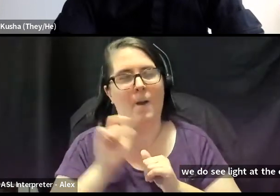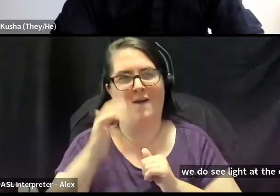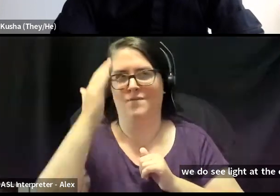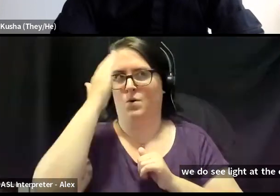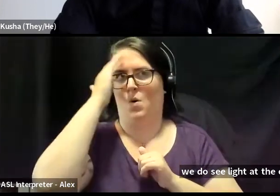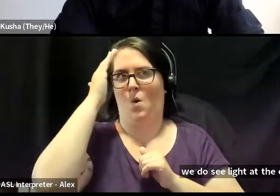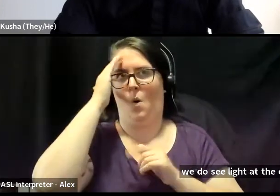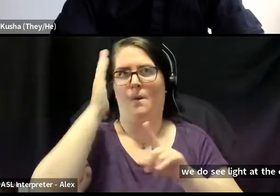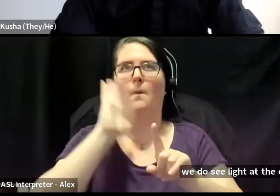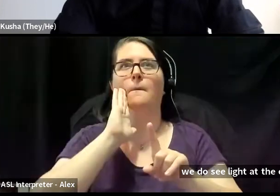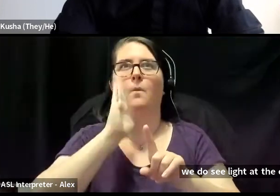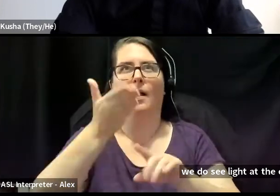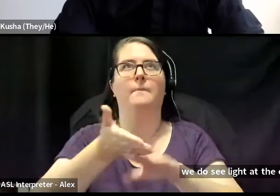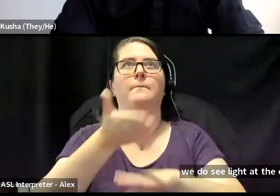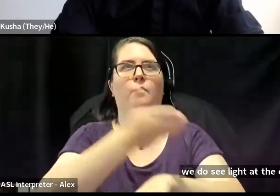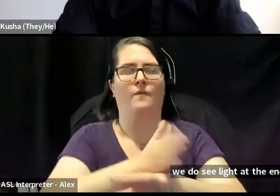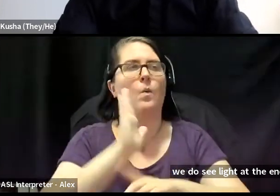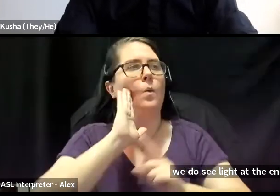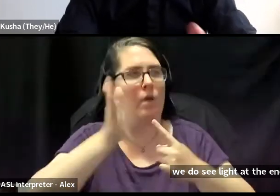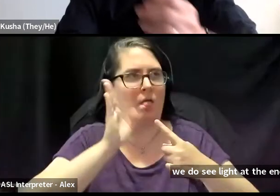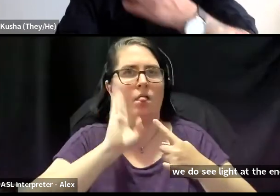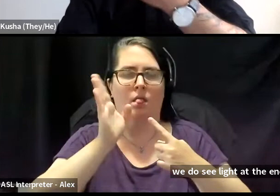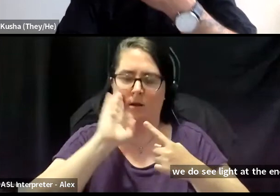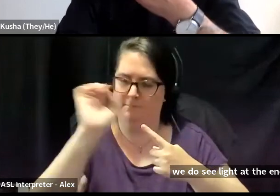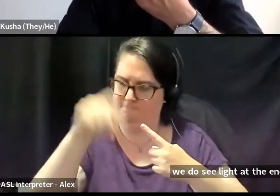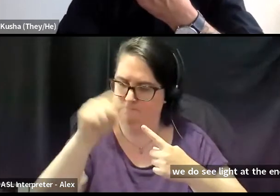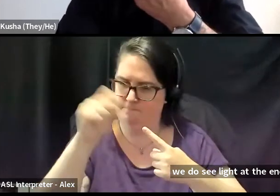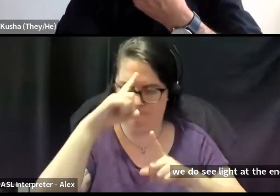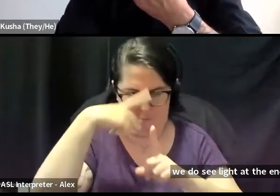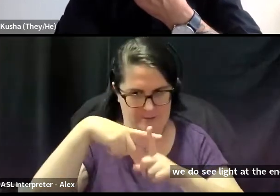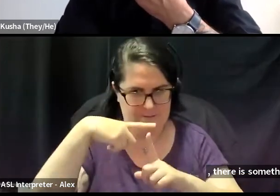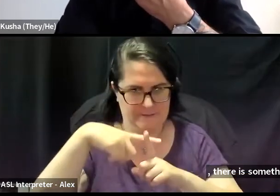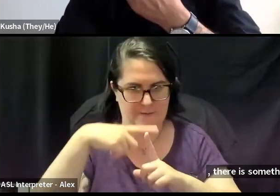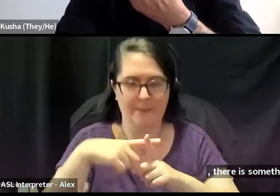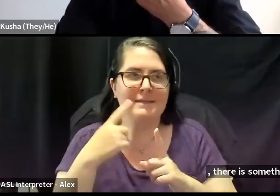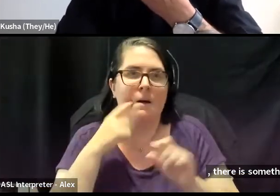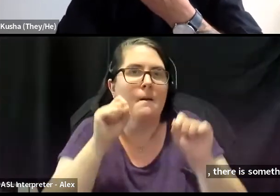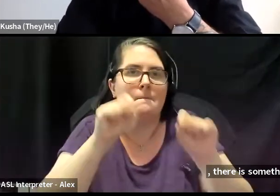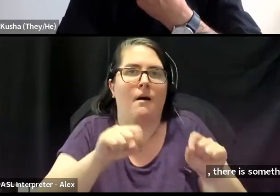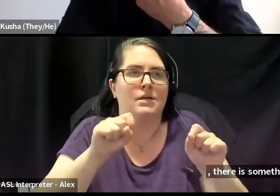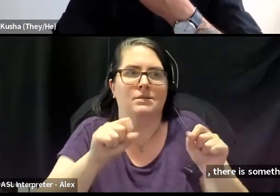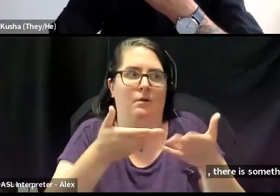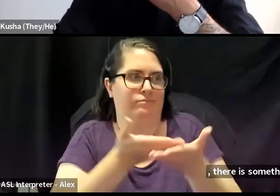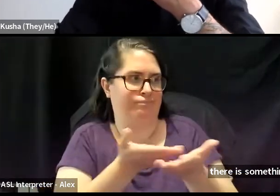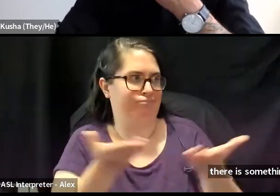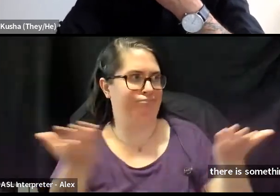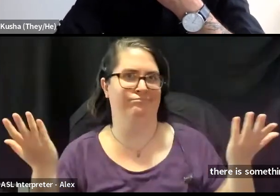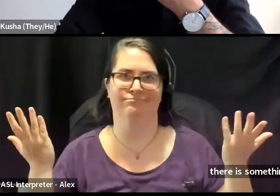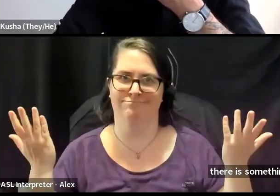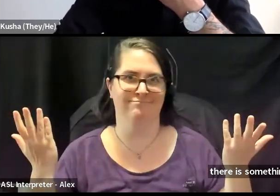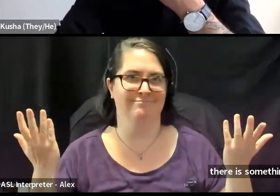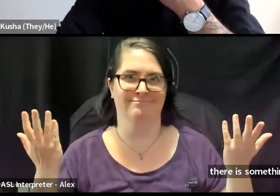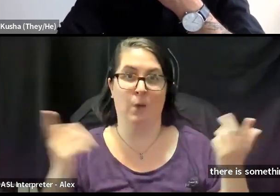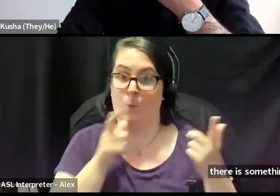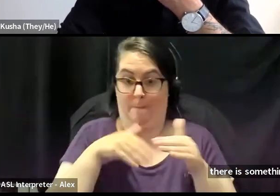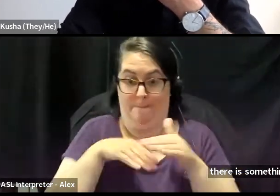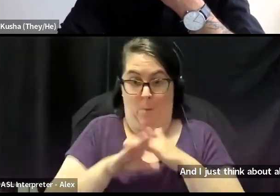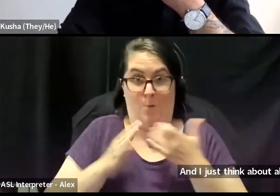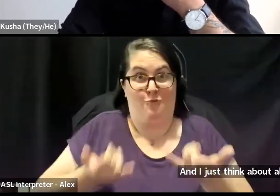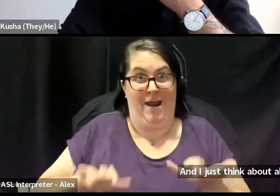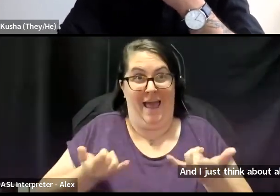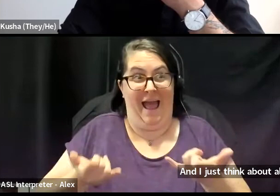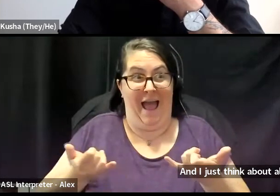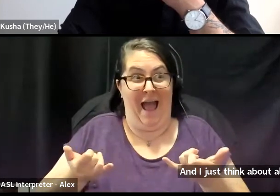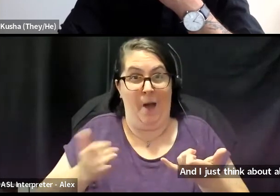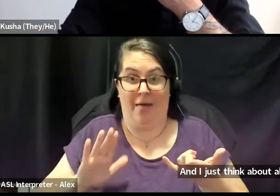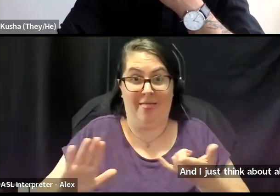else ahead of us. And I just think about all the possibilities of all the people who are being born now. I